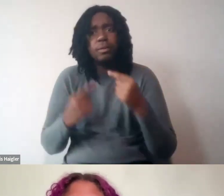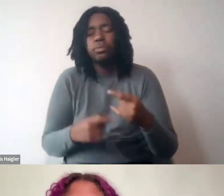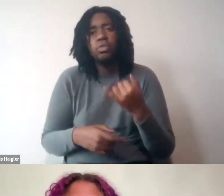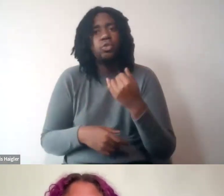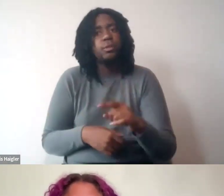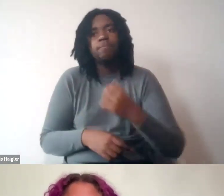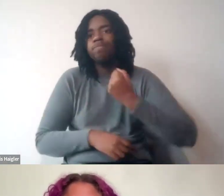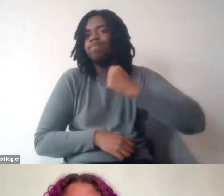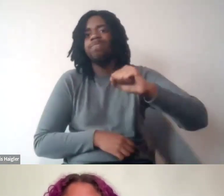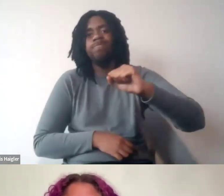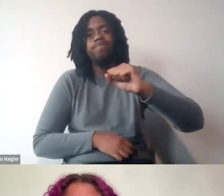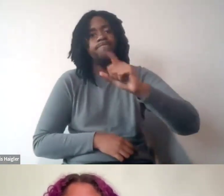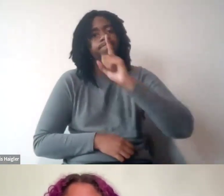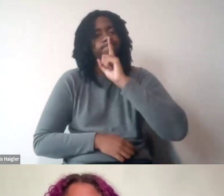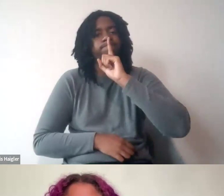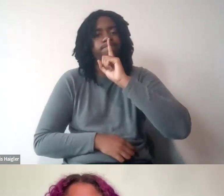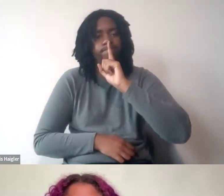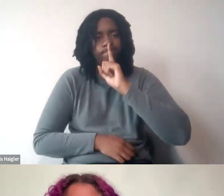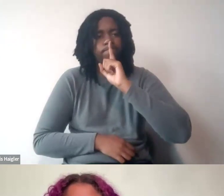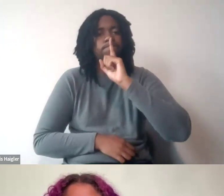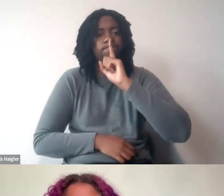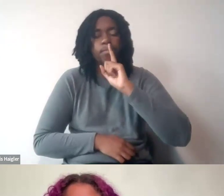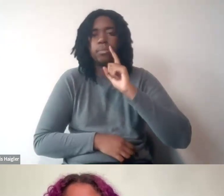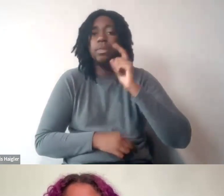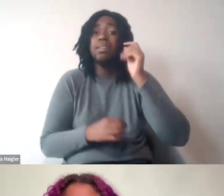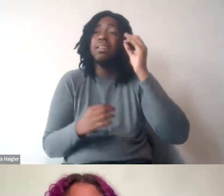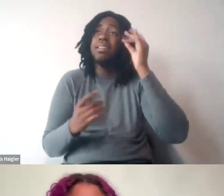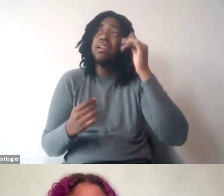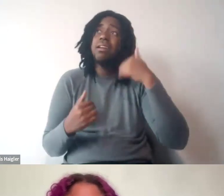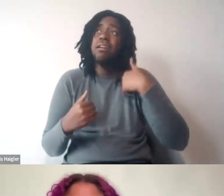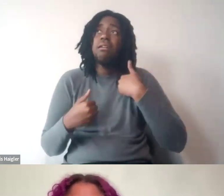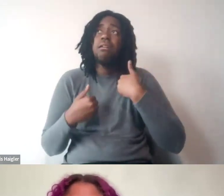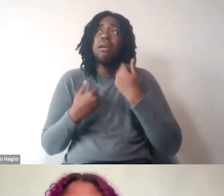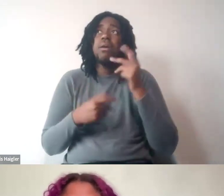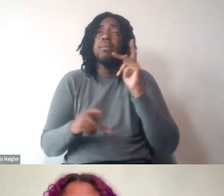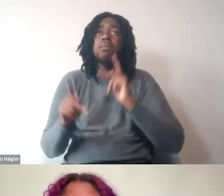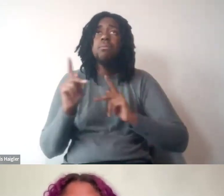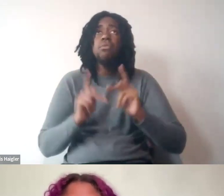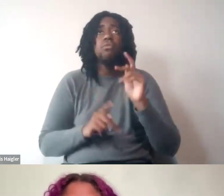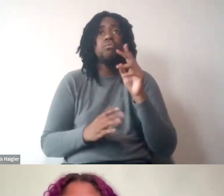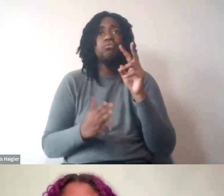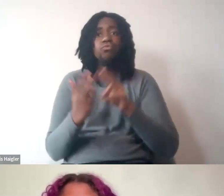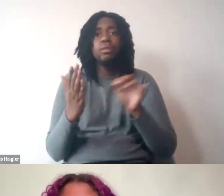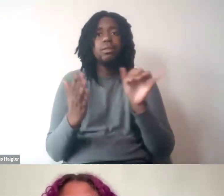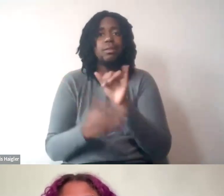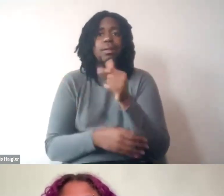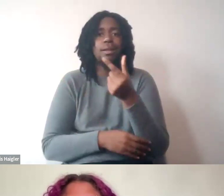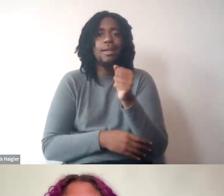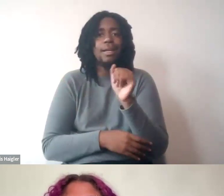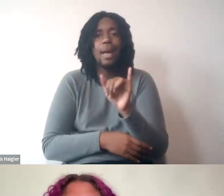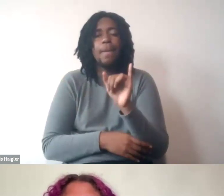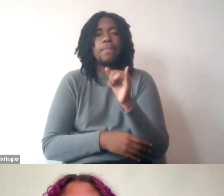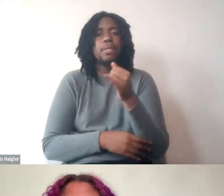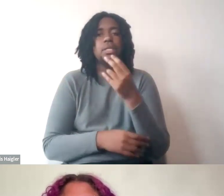about. And so I think that young people reading a book like GABI, A Girl in Pieces,